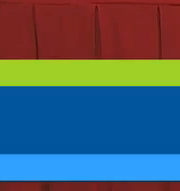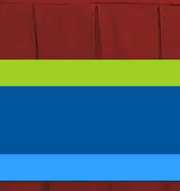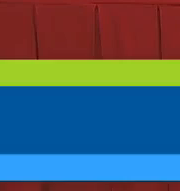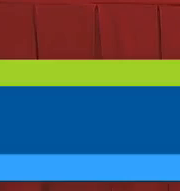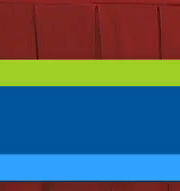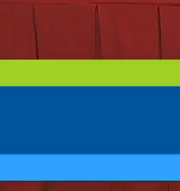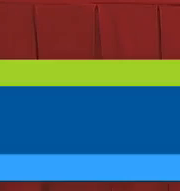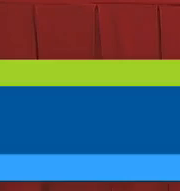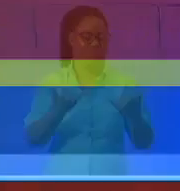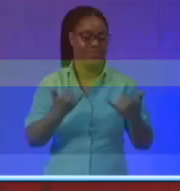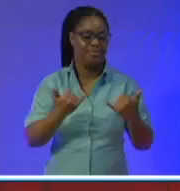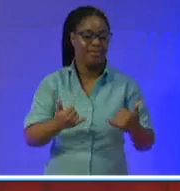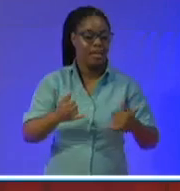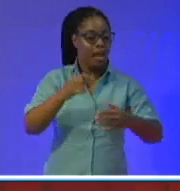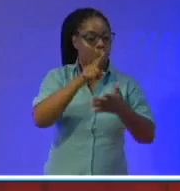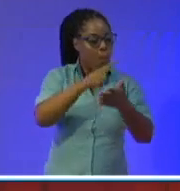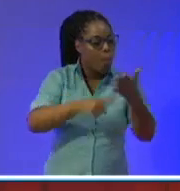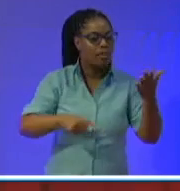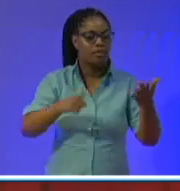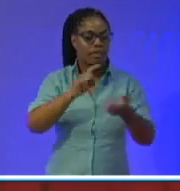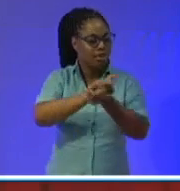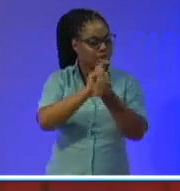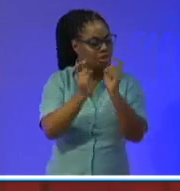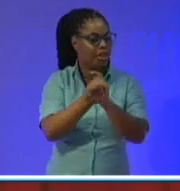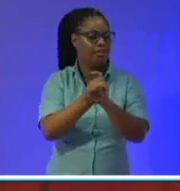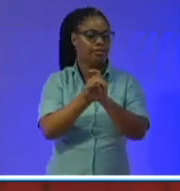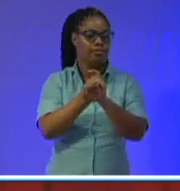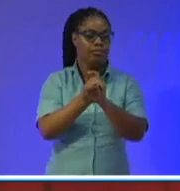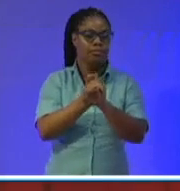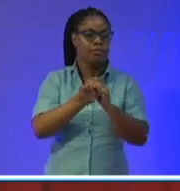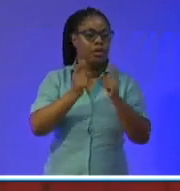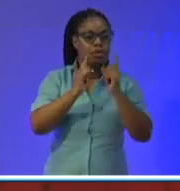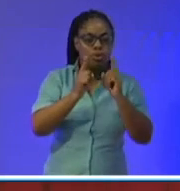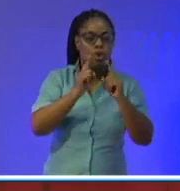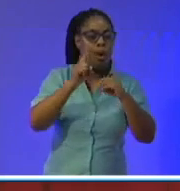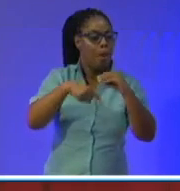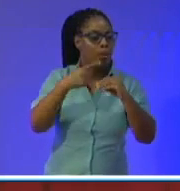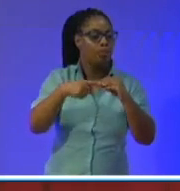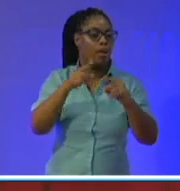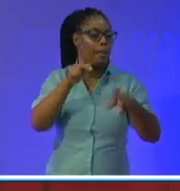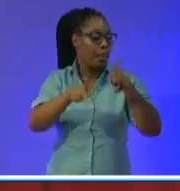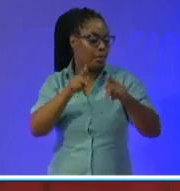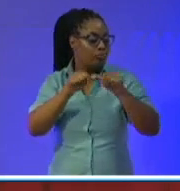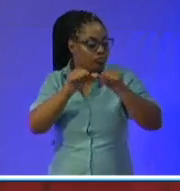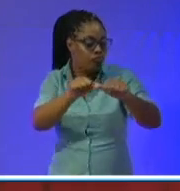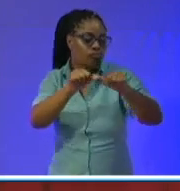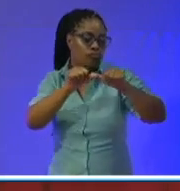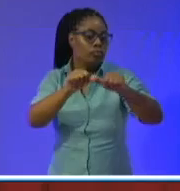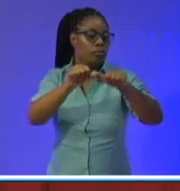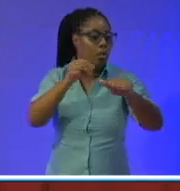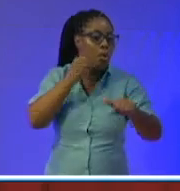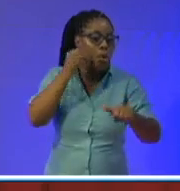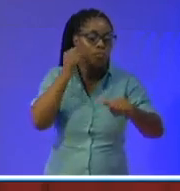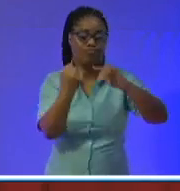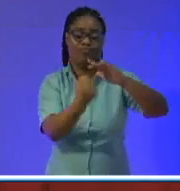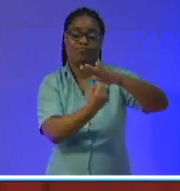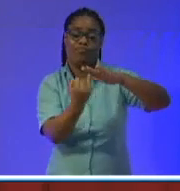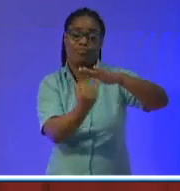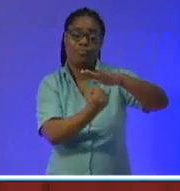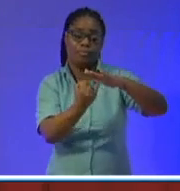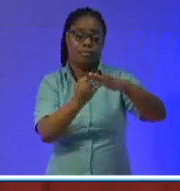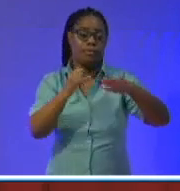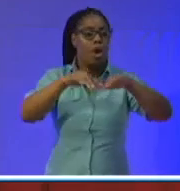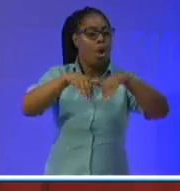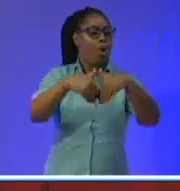Perhaps people who are isolated at home with COVID, how might the ministry want to address that in light of that